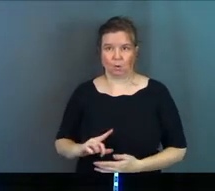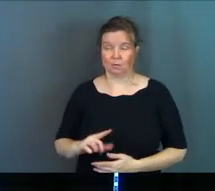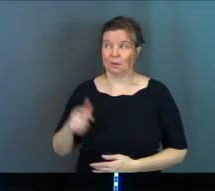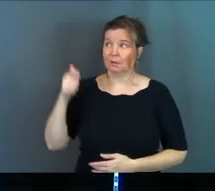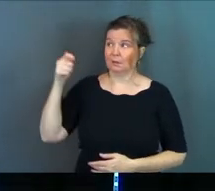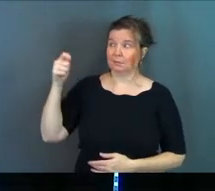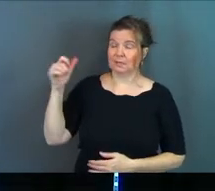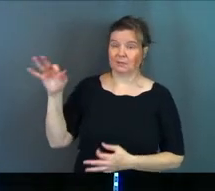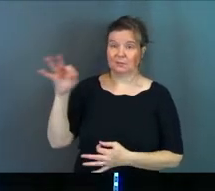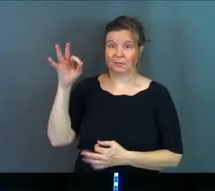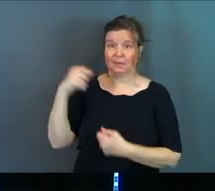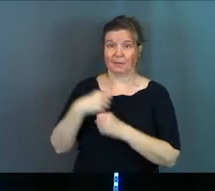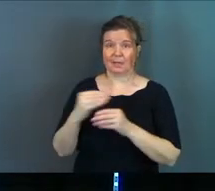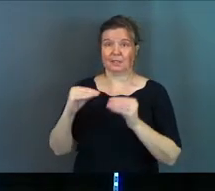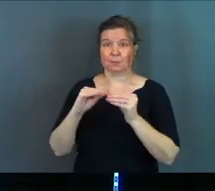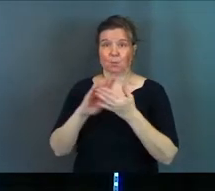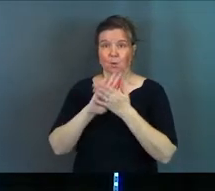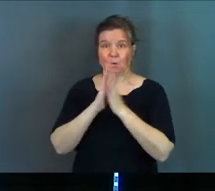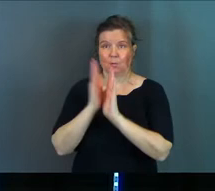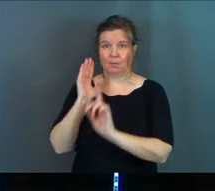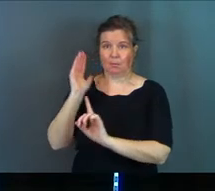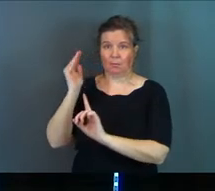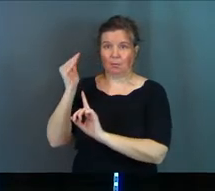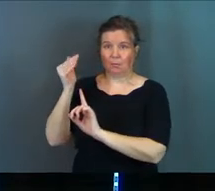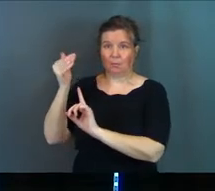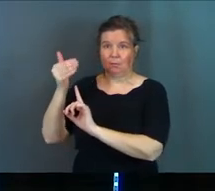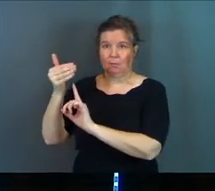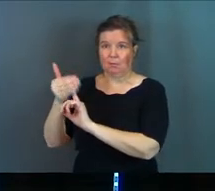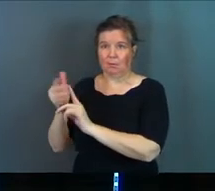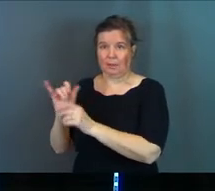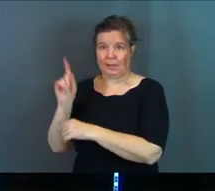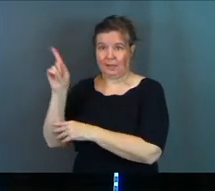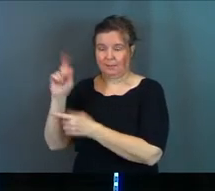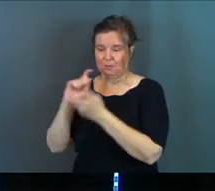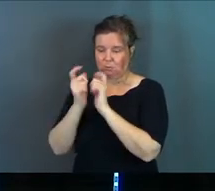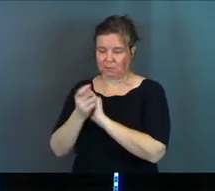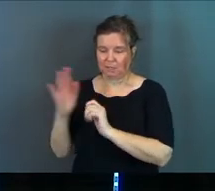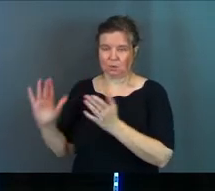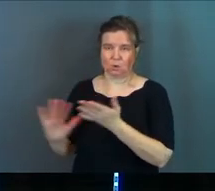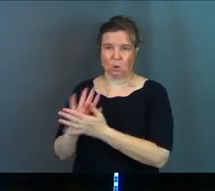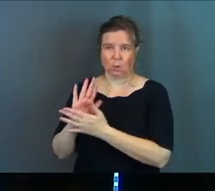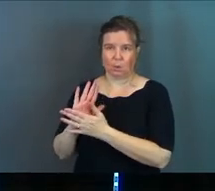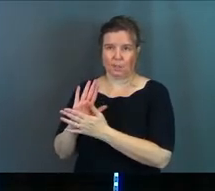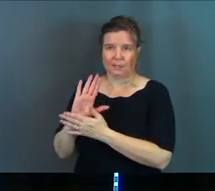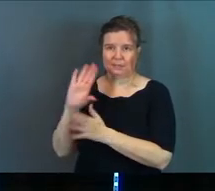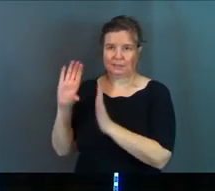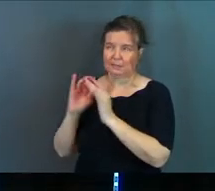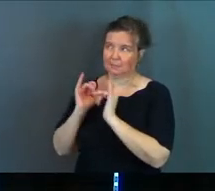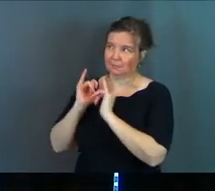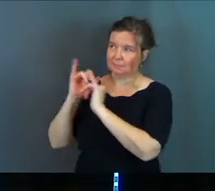Spirit makes us more and more like him as we are changed into his glorious image.